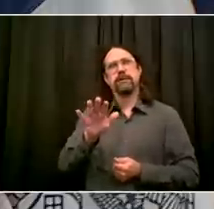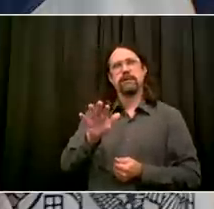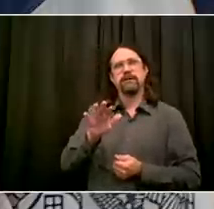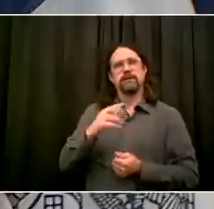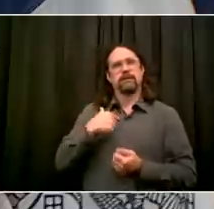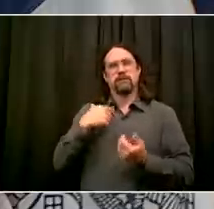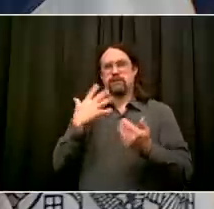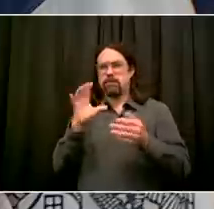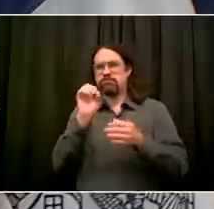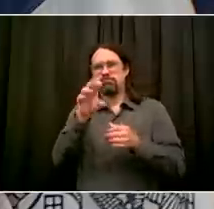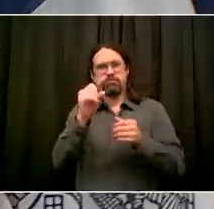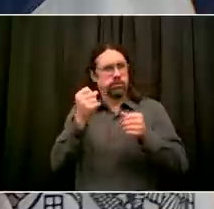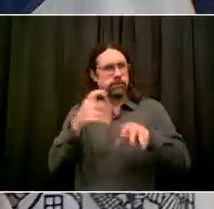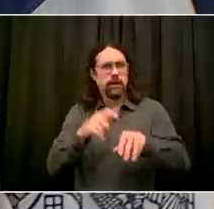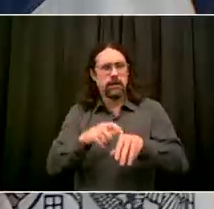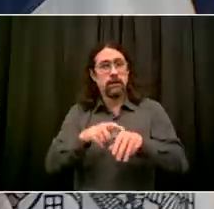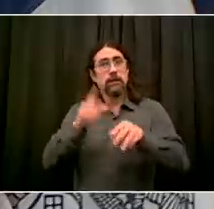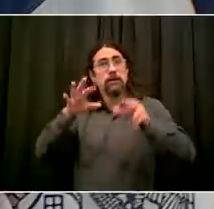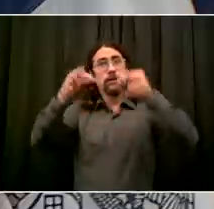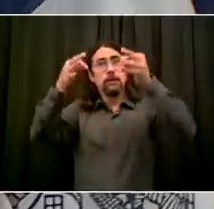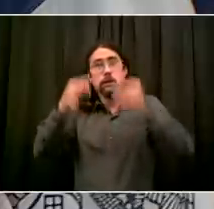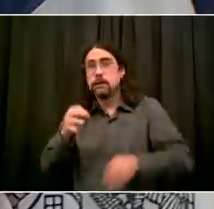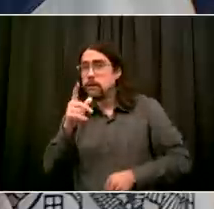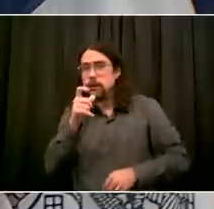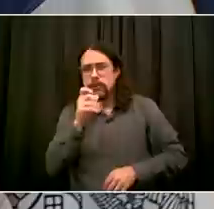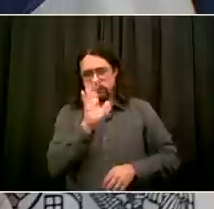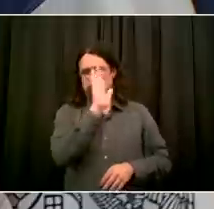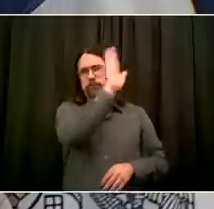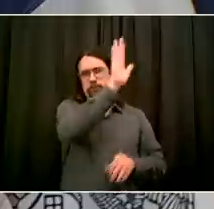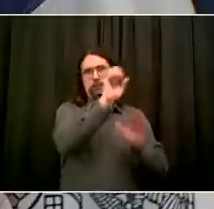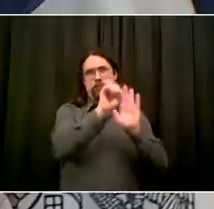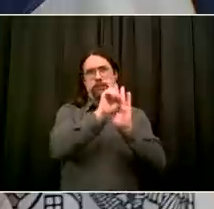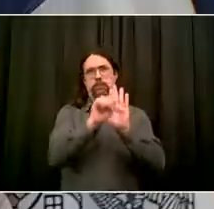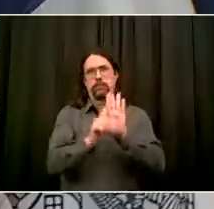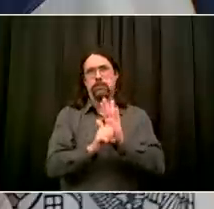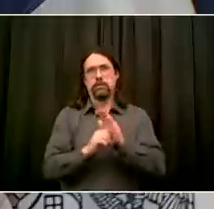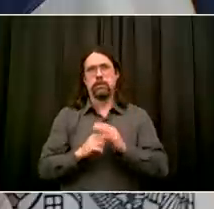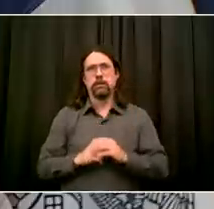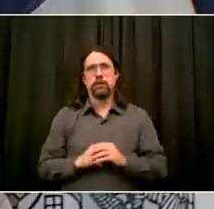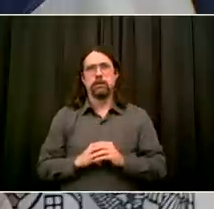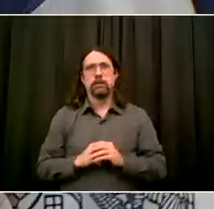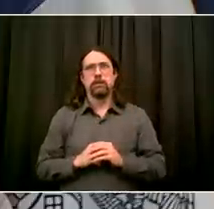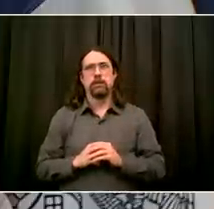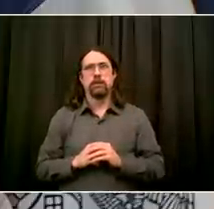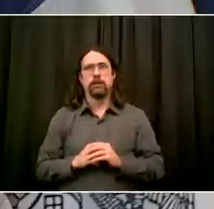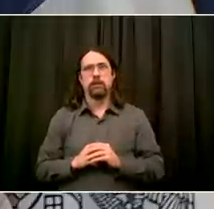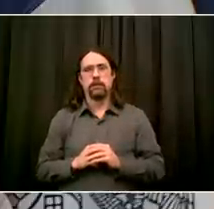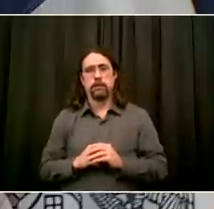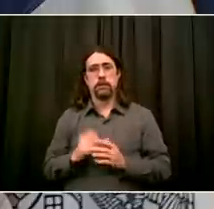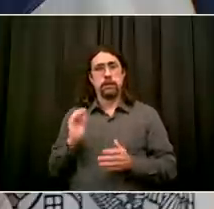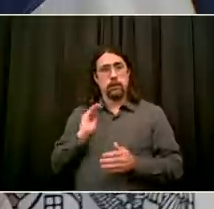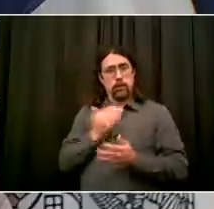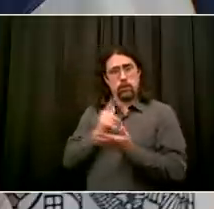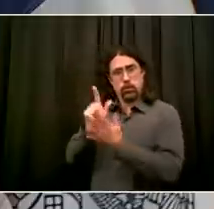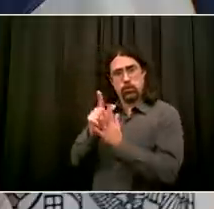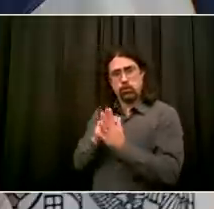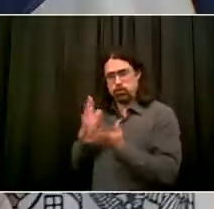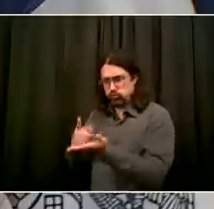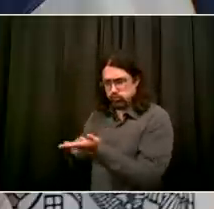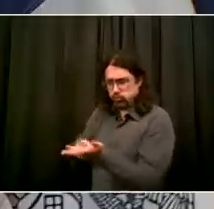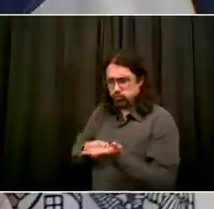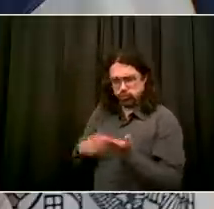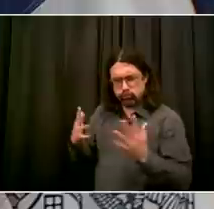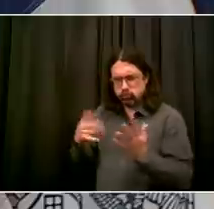to implement it starting tomorrow morning. We are waiting for an answer from the state. We cannot act until we get an answer from the state. It's as clear as